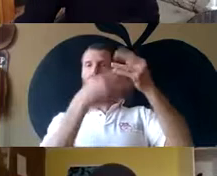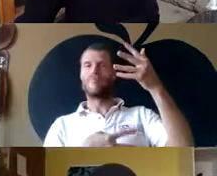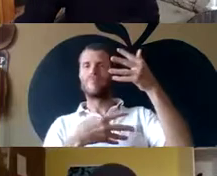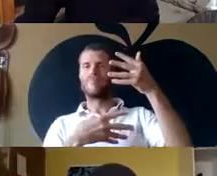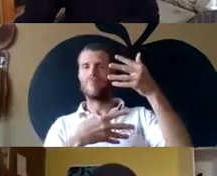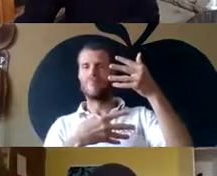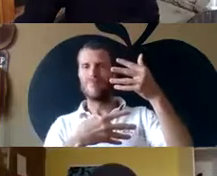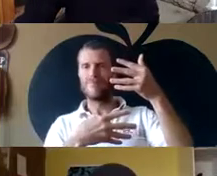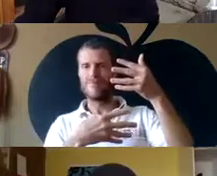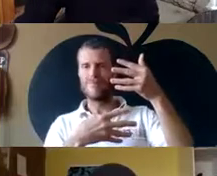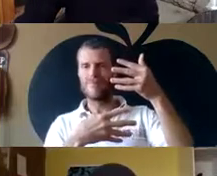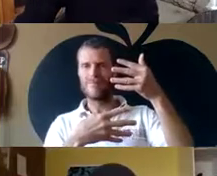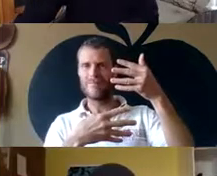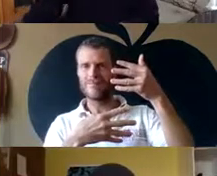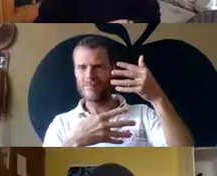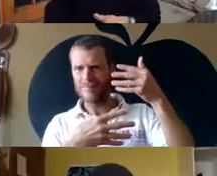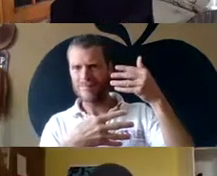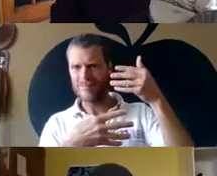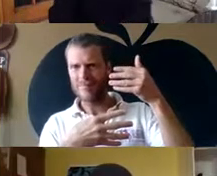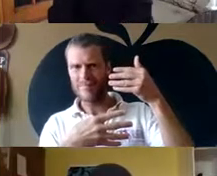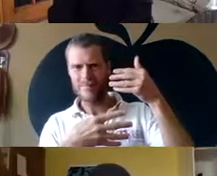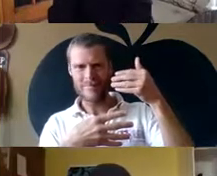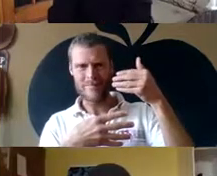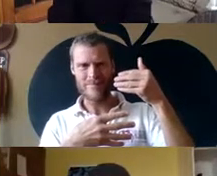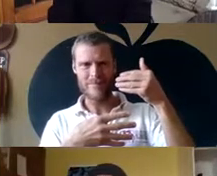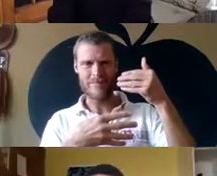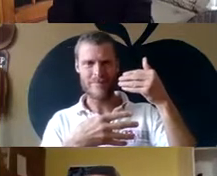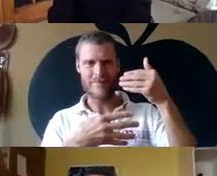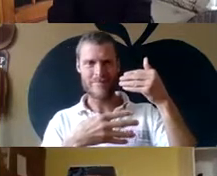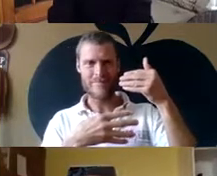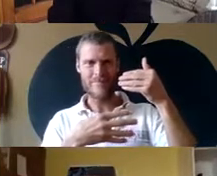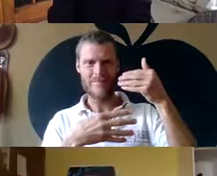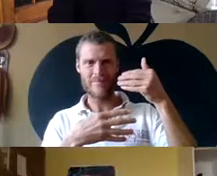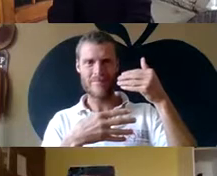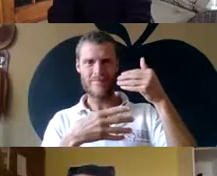Okay, if you click on the settings in the iPad,